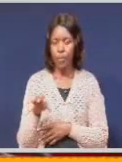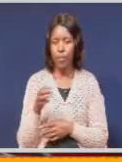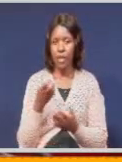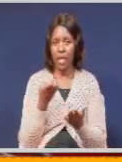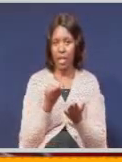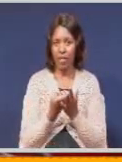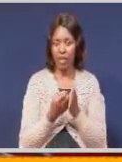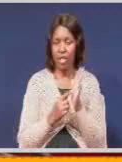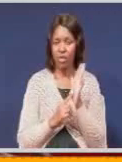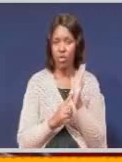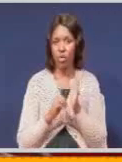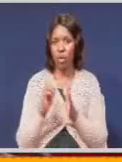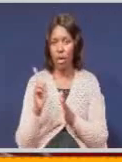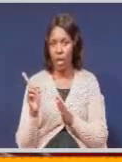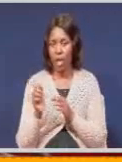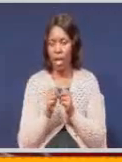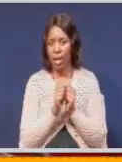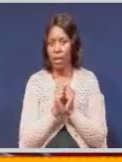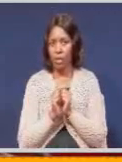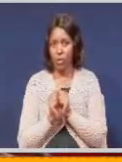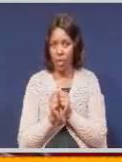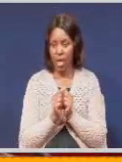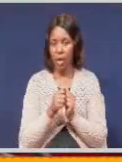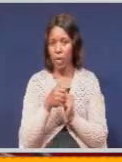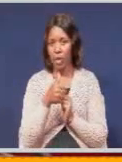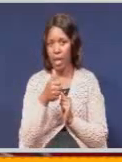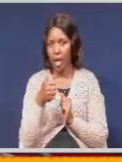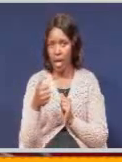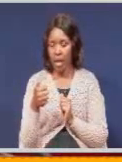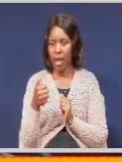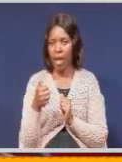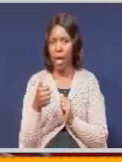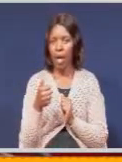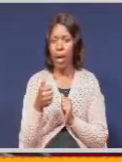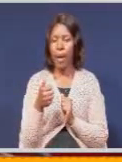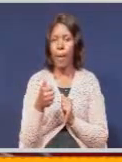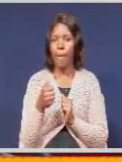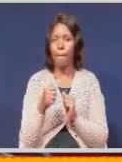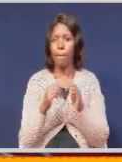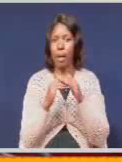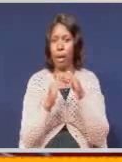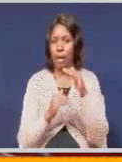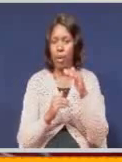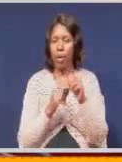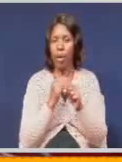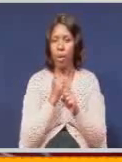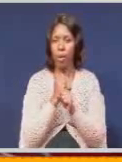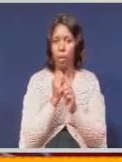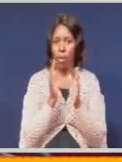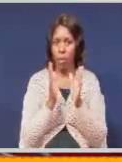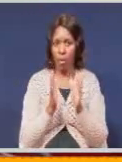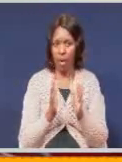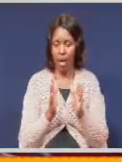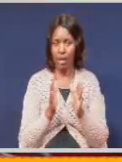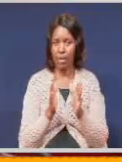here, together with my junior or junior staff castigating me, Mama